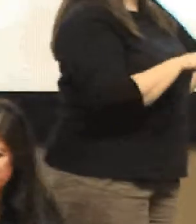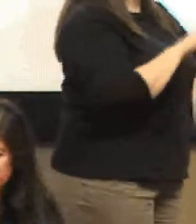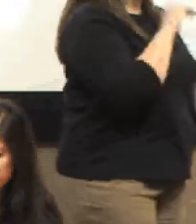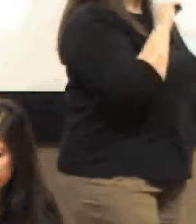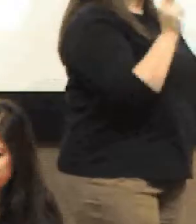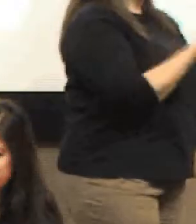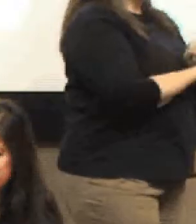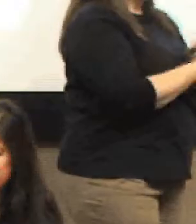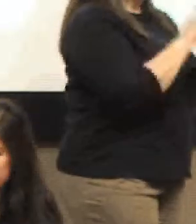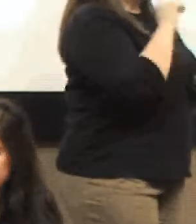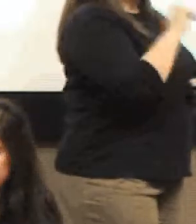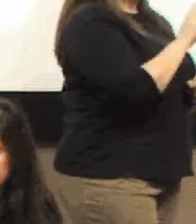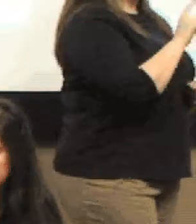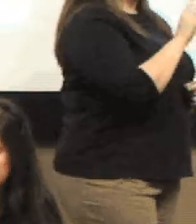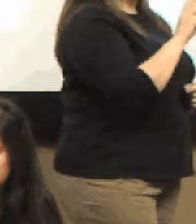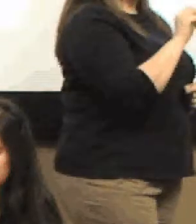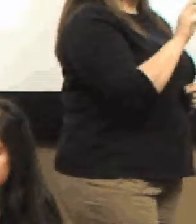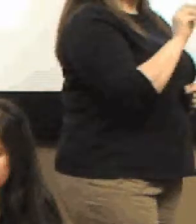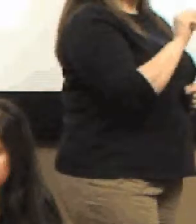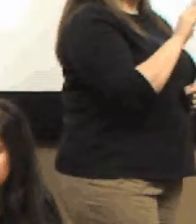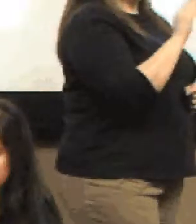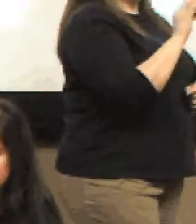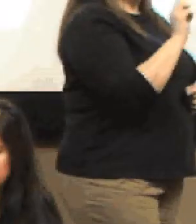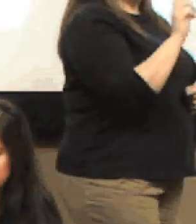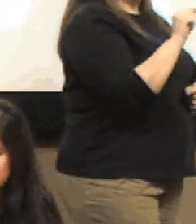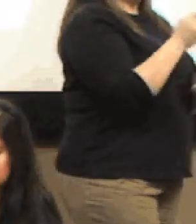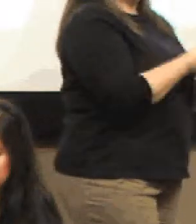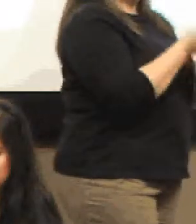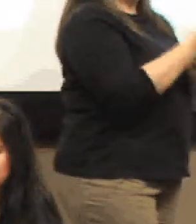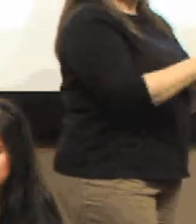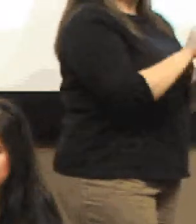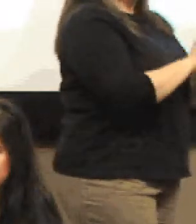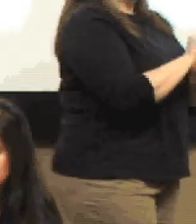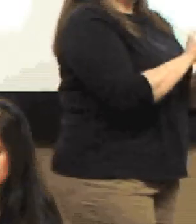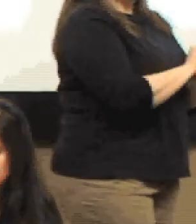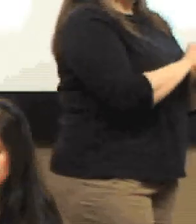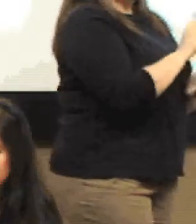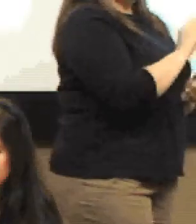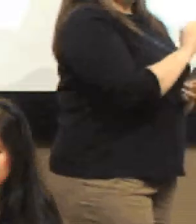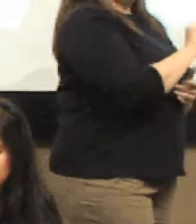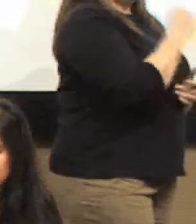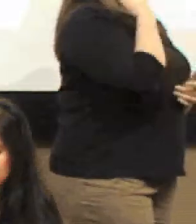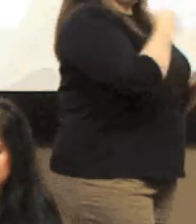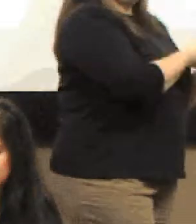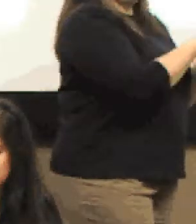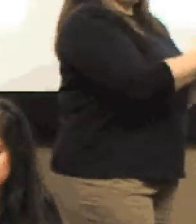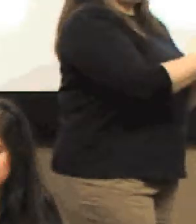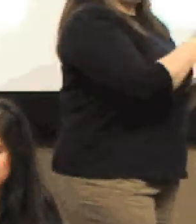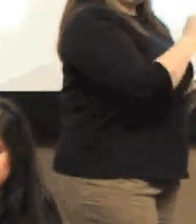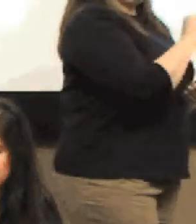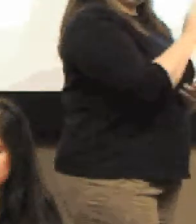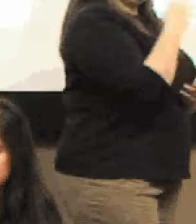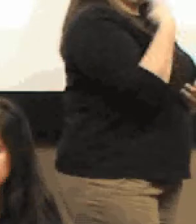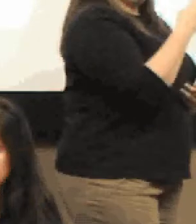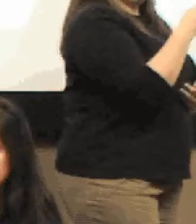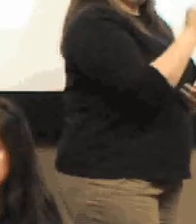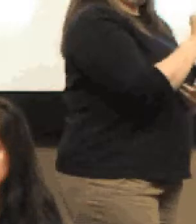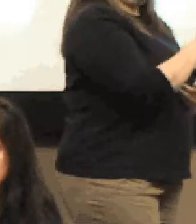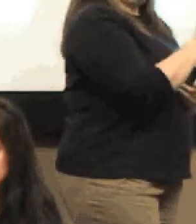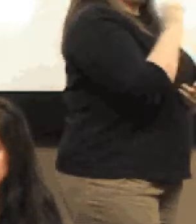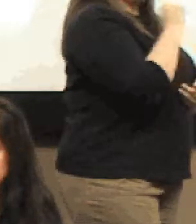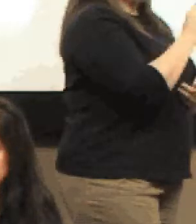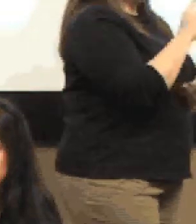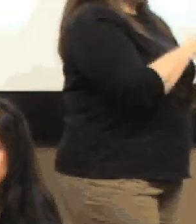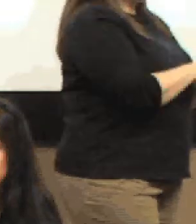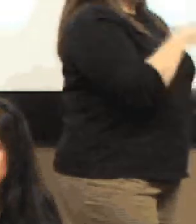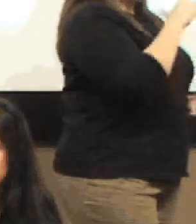is changing is Warren Buffett's buying newspapers. Bezos just bought the Washington Post. There are a bunch of really rich, really